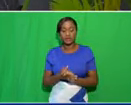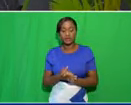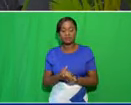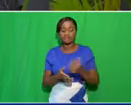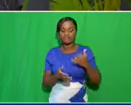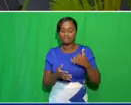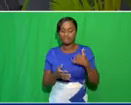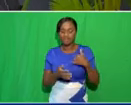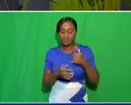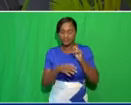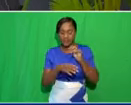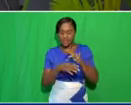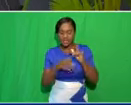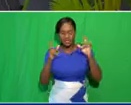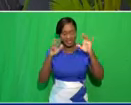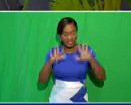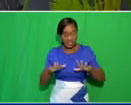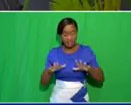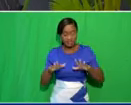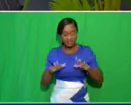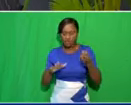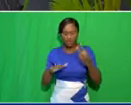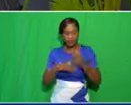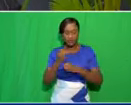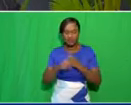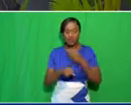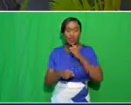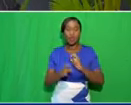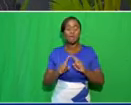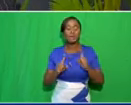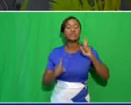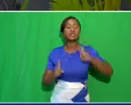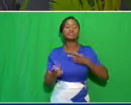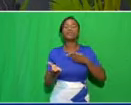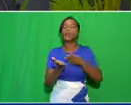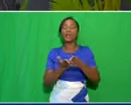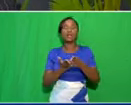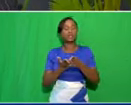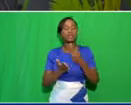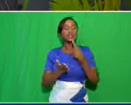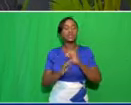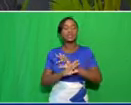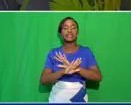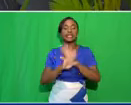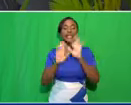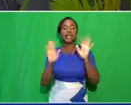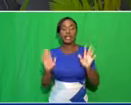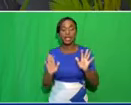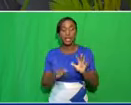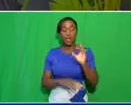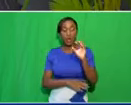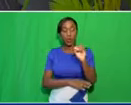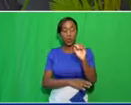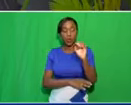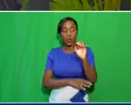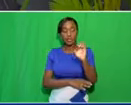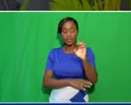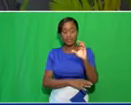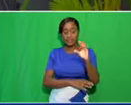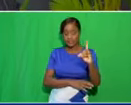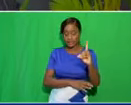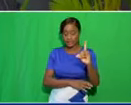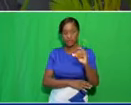early selection. However, I need to be honest and say quite clearly that the OECD